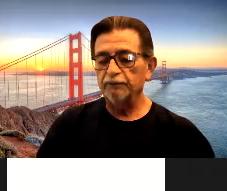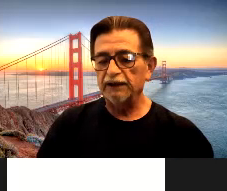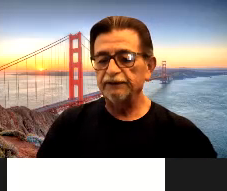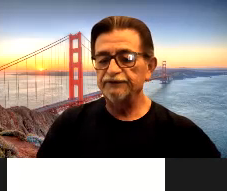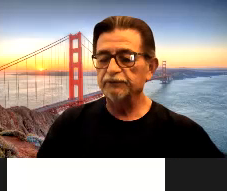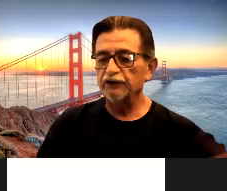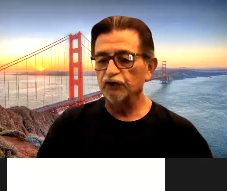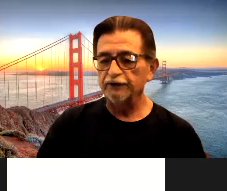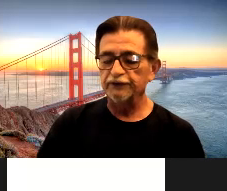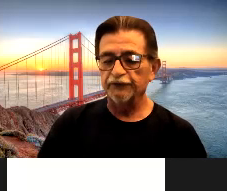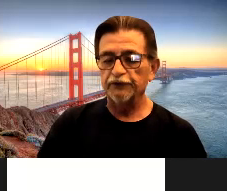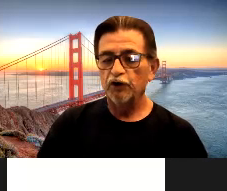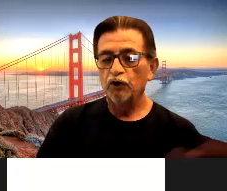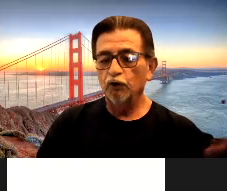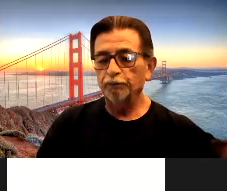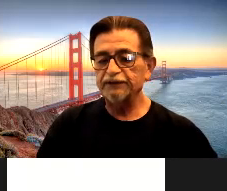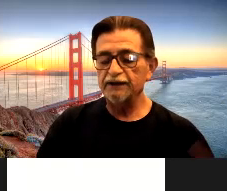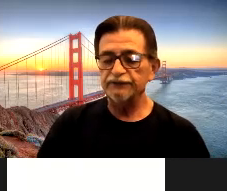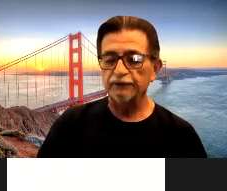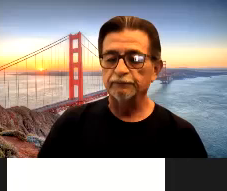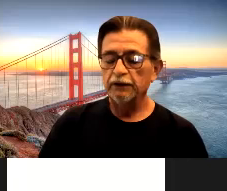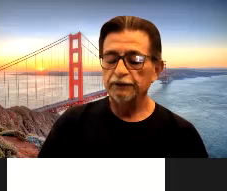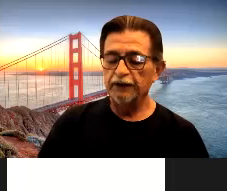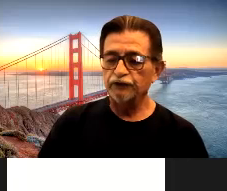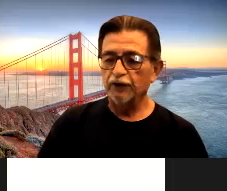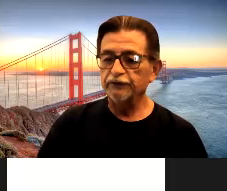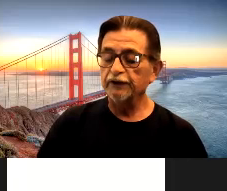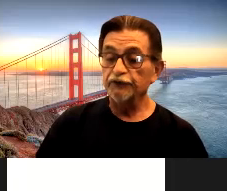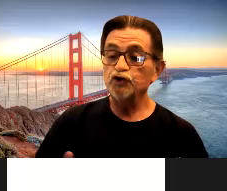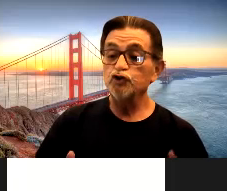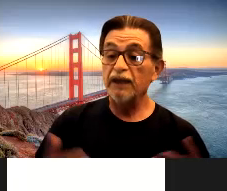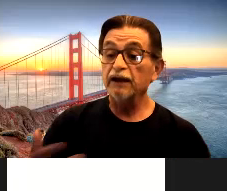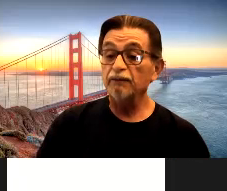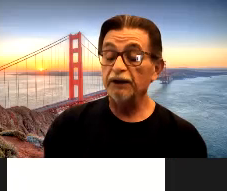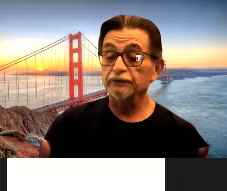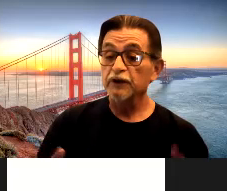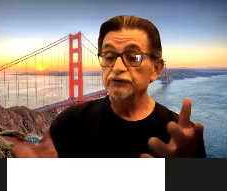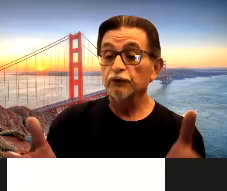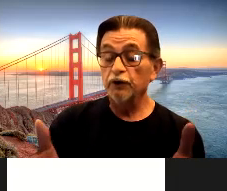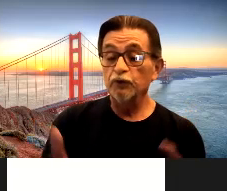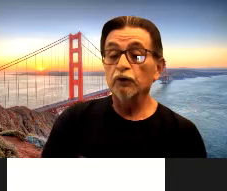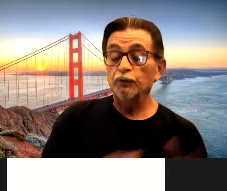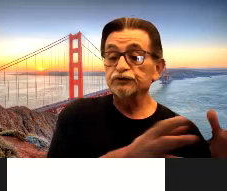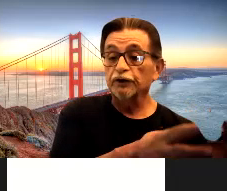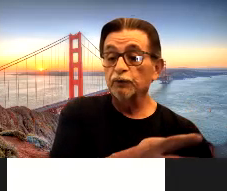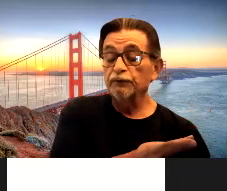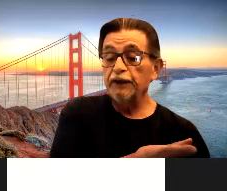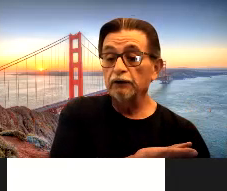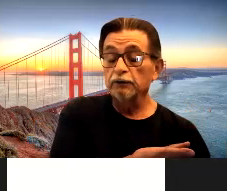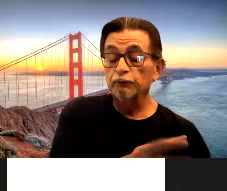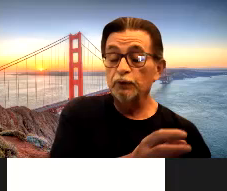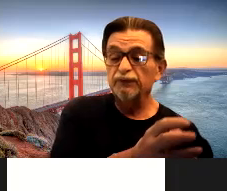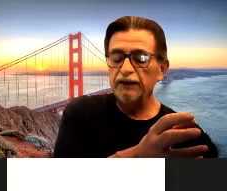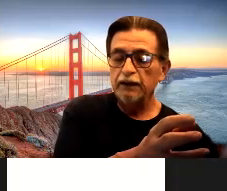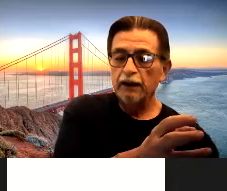be putting magnesium nitride together or potassium nitride together to make compounds. So here we go. We started with